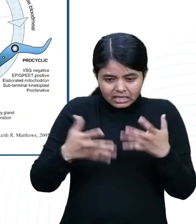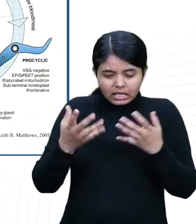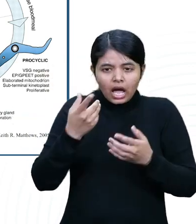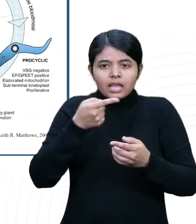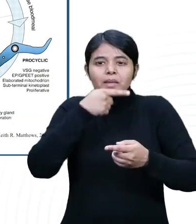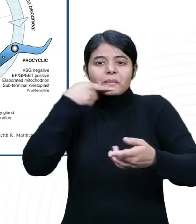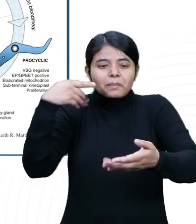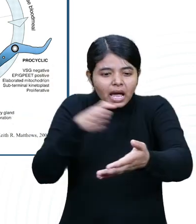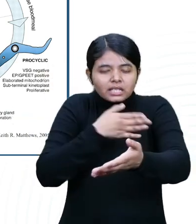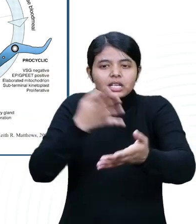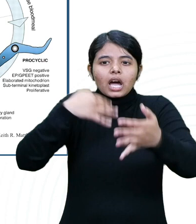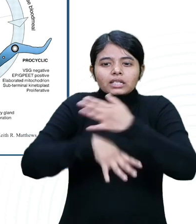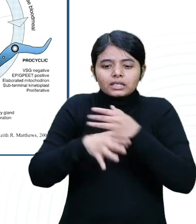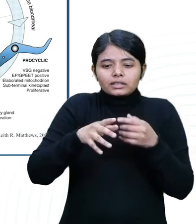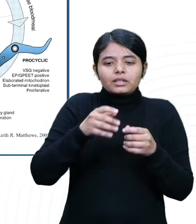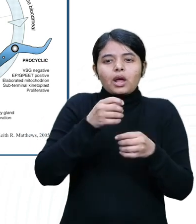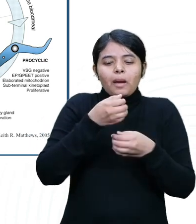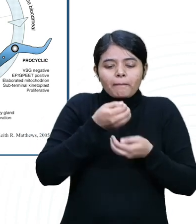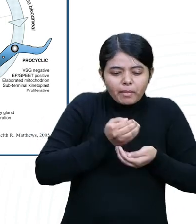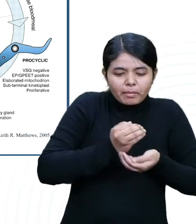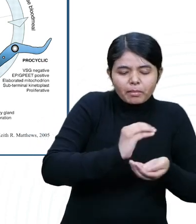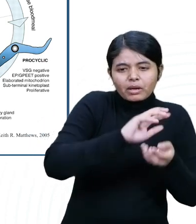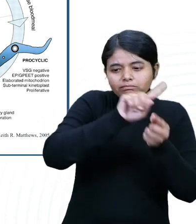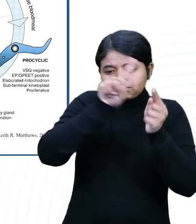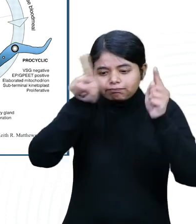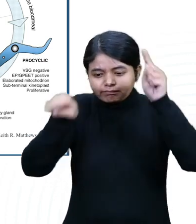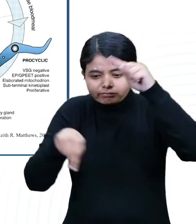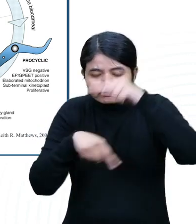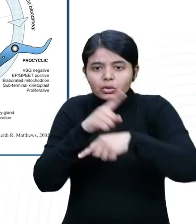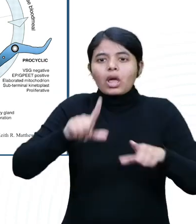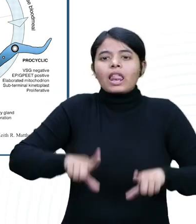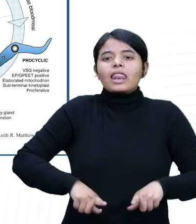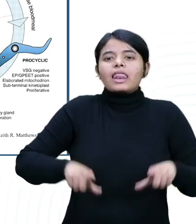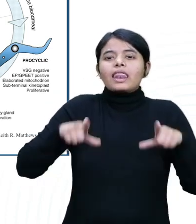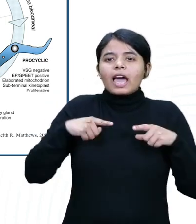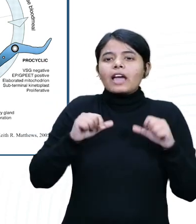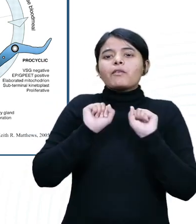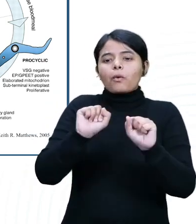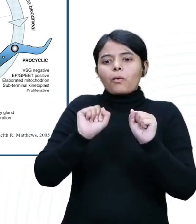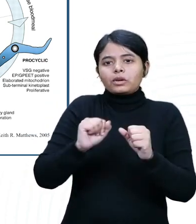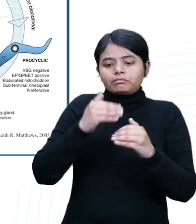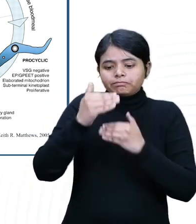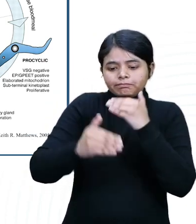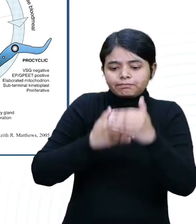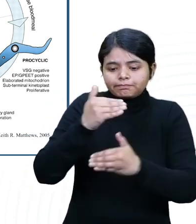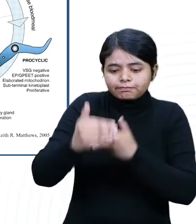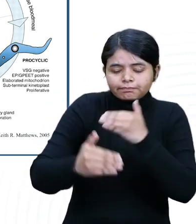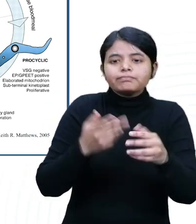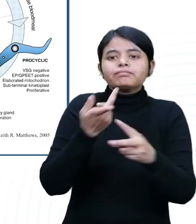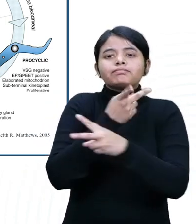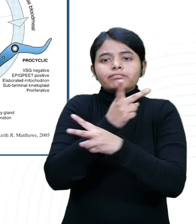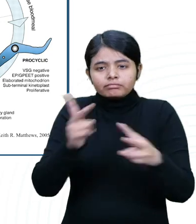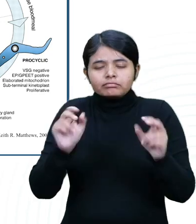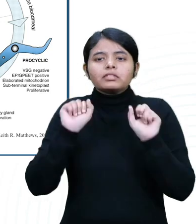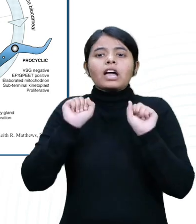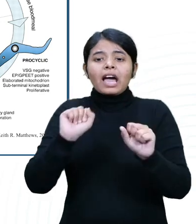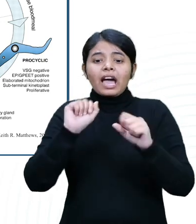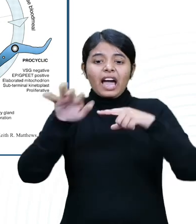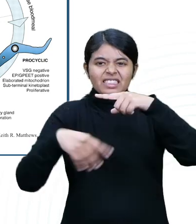they infect mammalian host via an insect vector. A classic example of that is the Plasmodium parasite, which causes